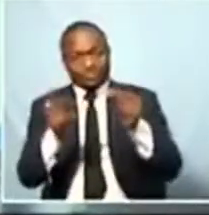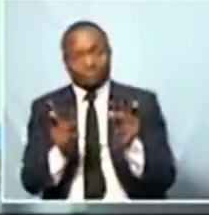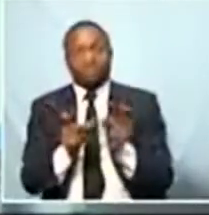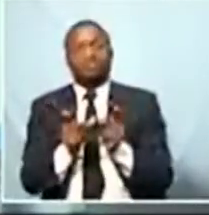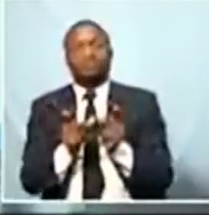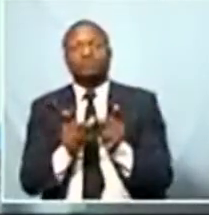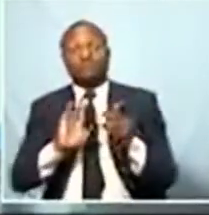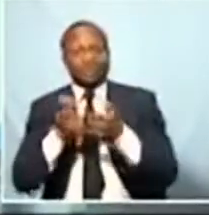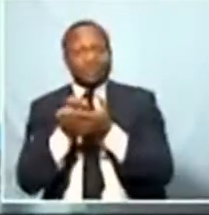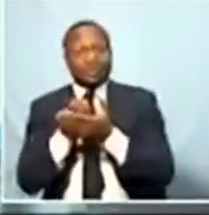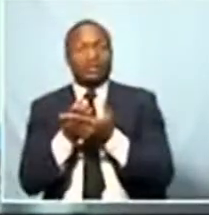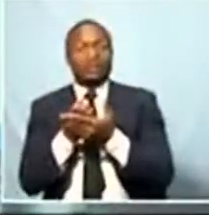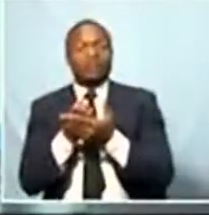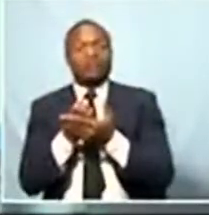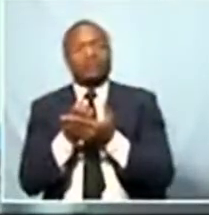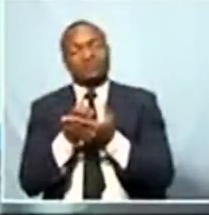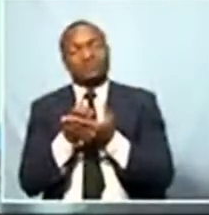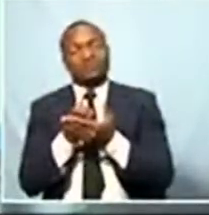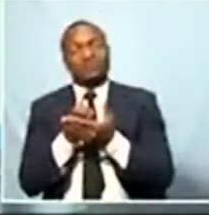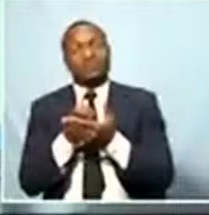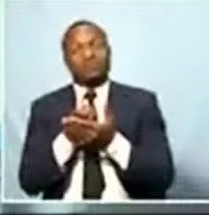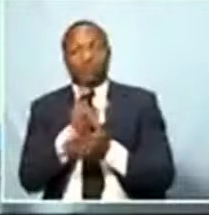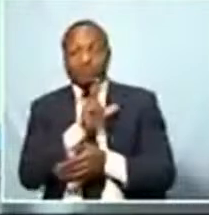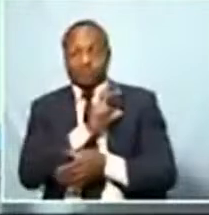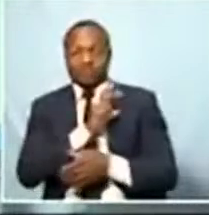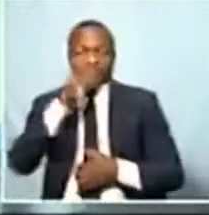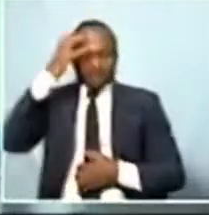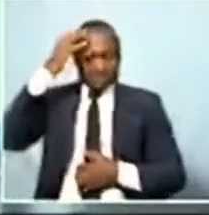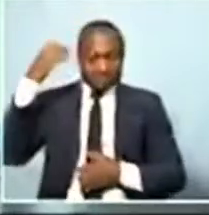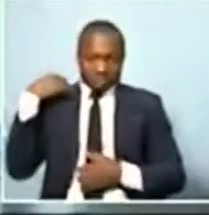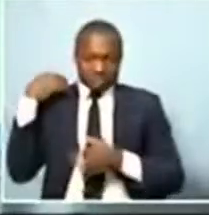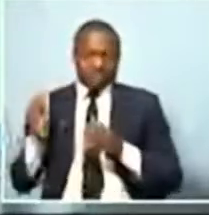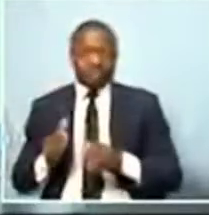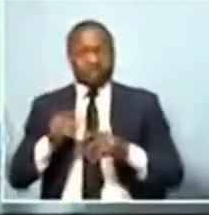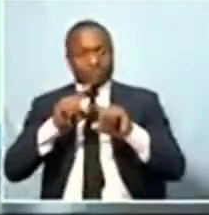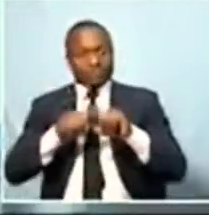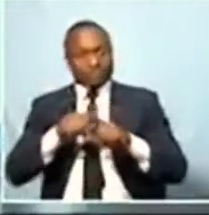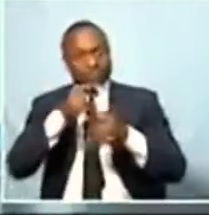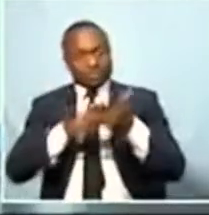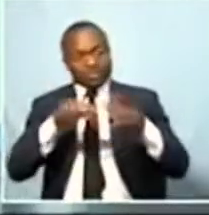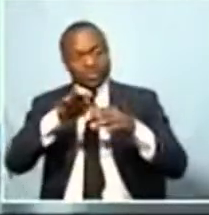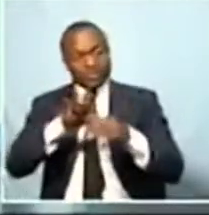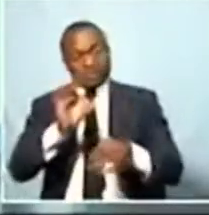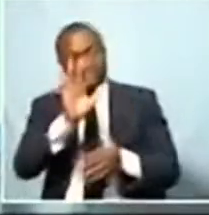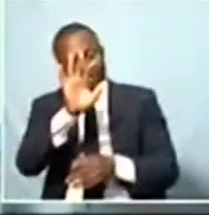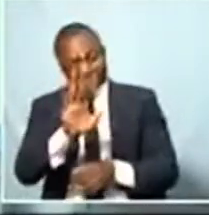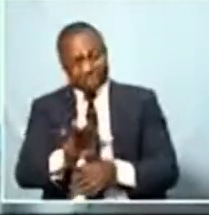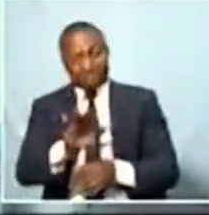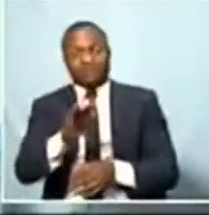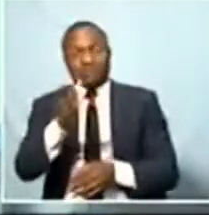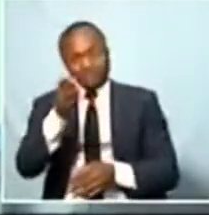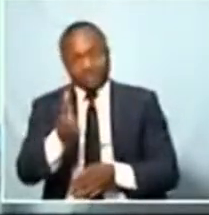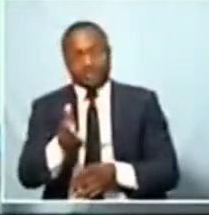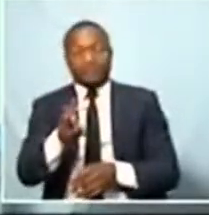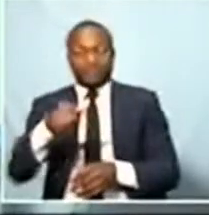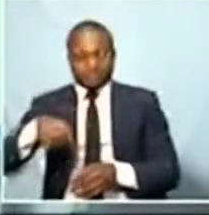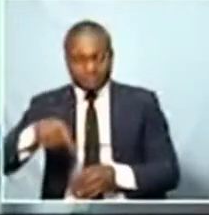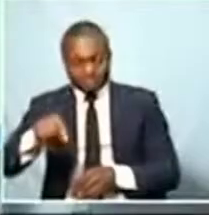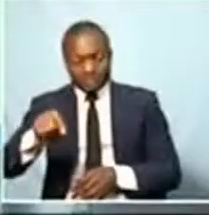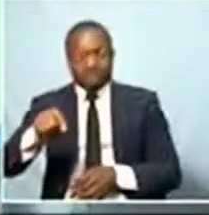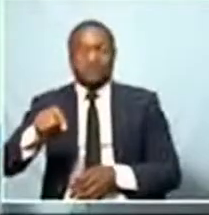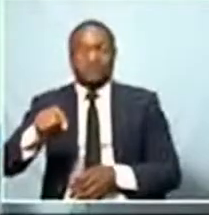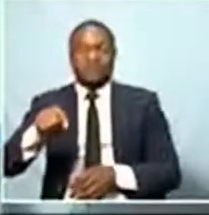on certain human rights standards depending on what they have found there at the cells that they are investigating. So there is this constant